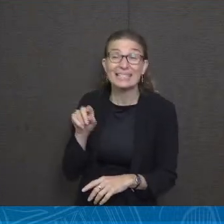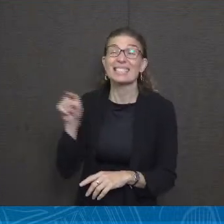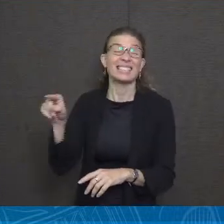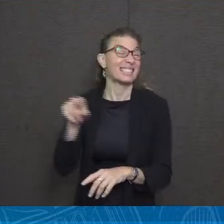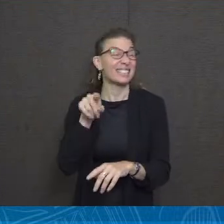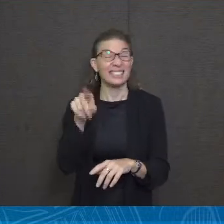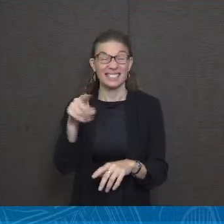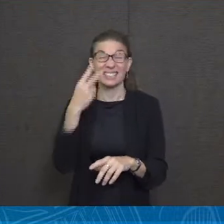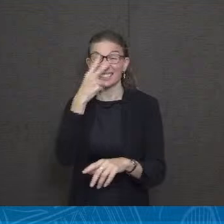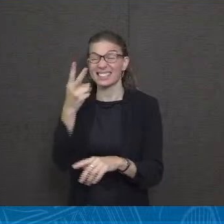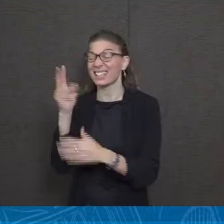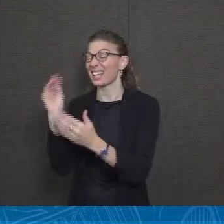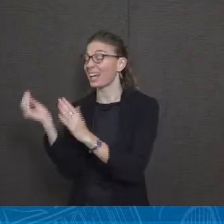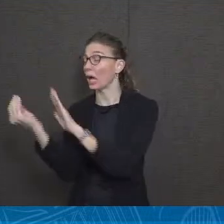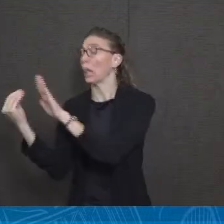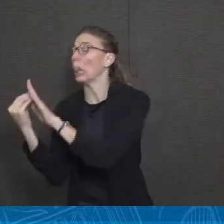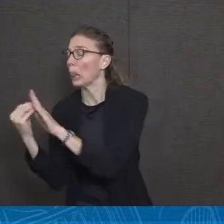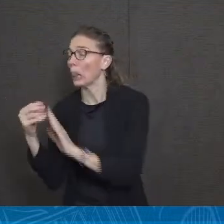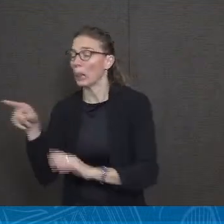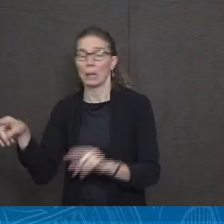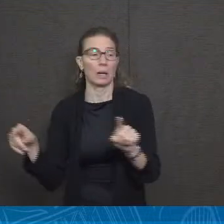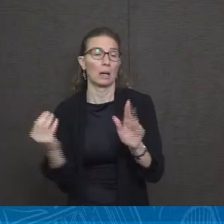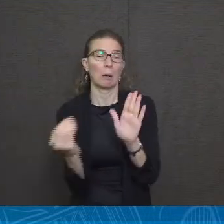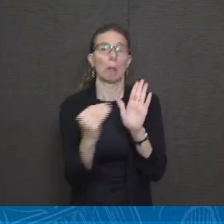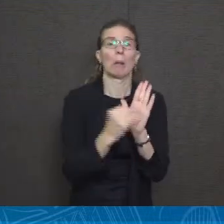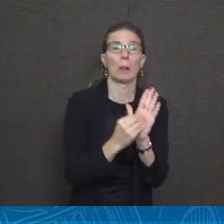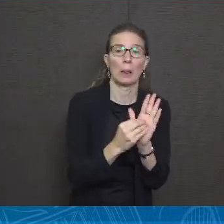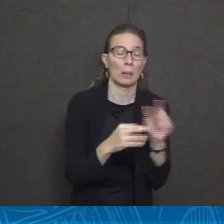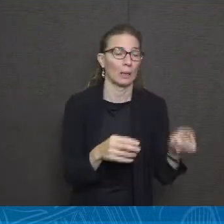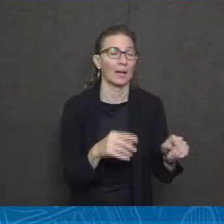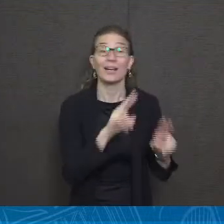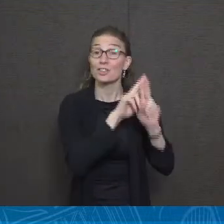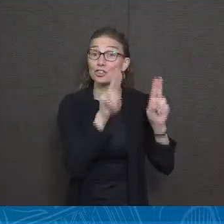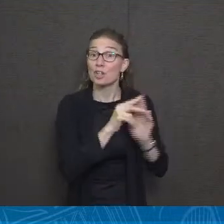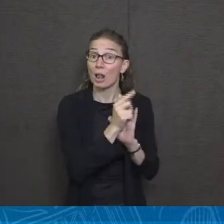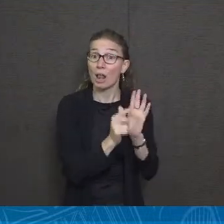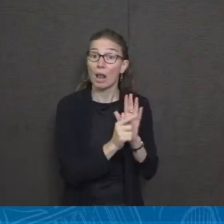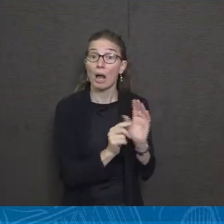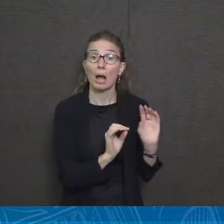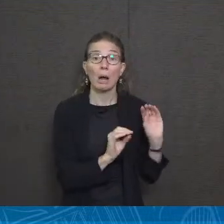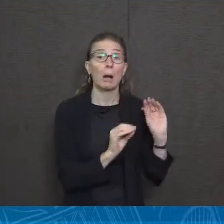fragmentation that we currently have, lots of little bits and bobs of international law that deal with